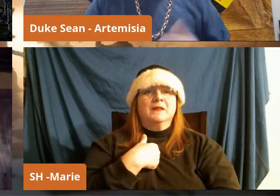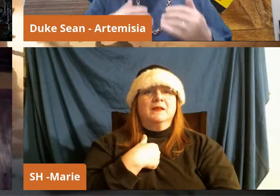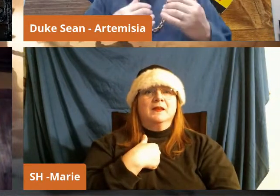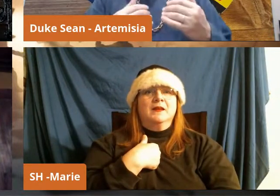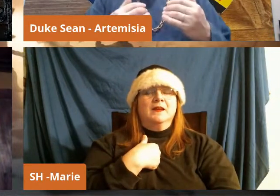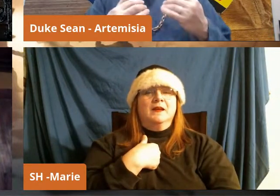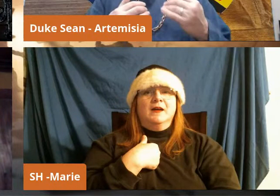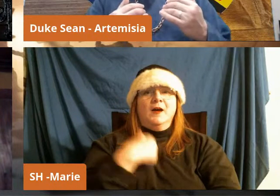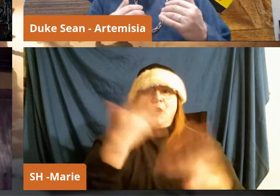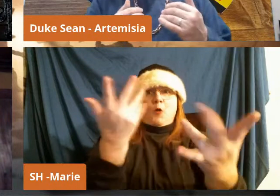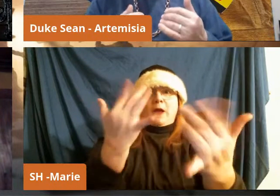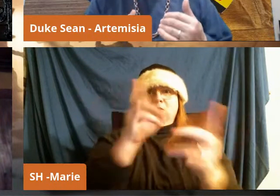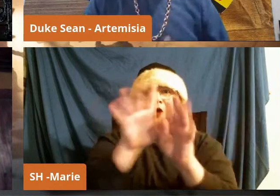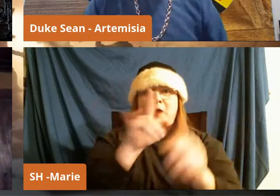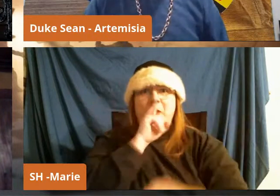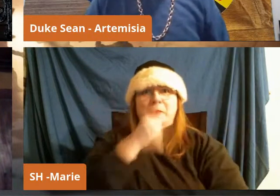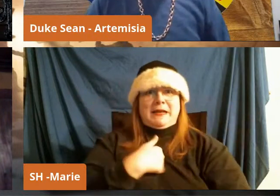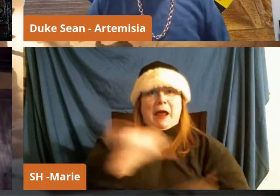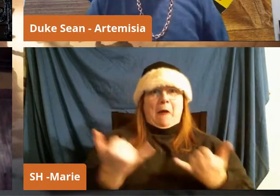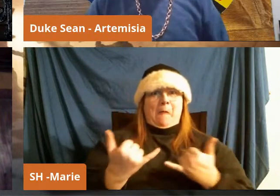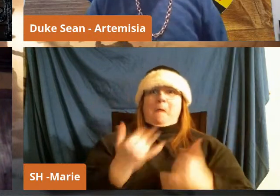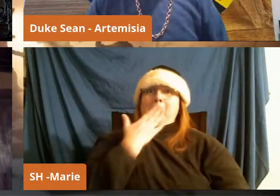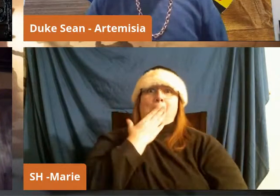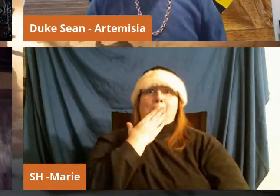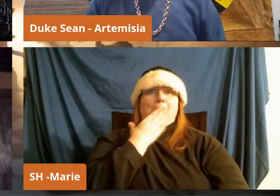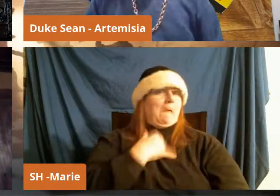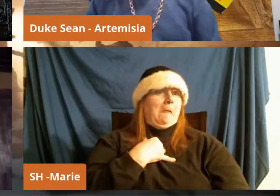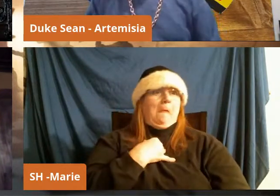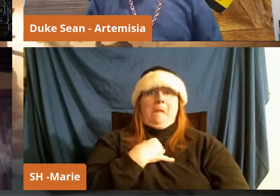Marie's like, "Oh wait, they're talking about me now." Right. Yeah.